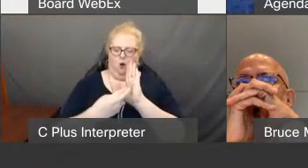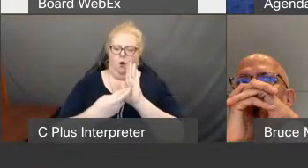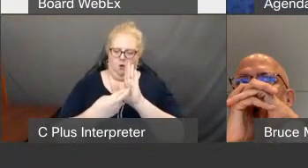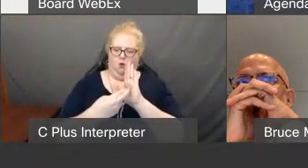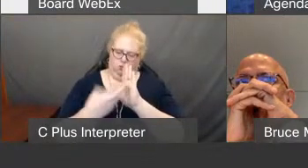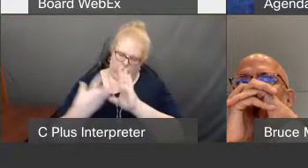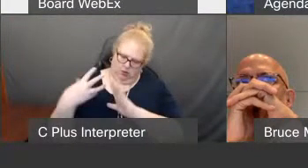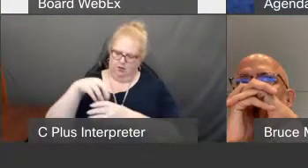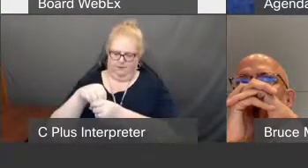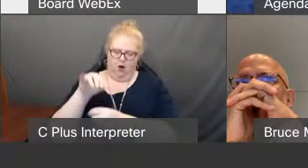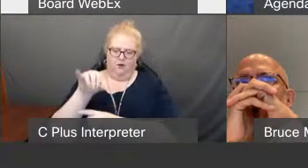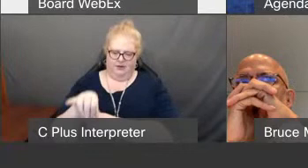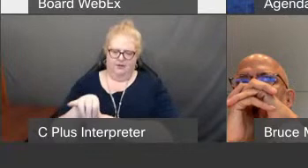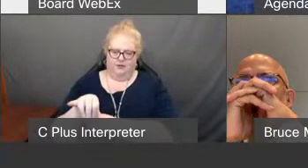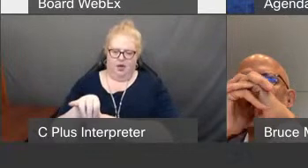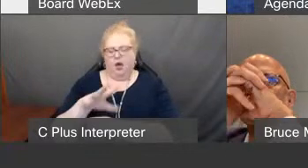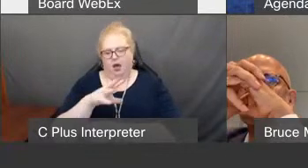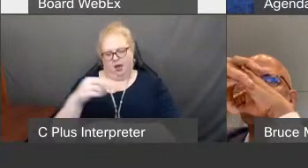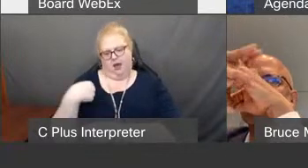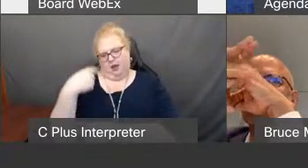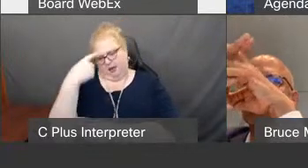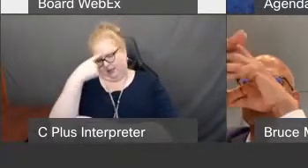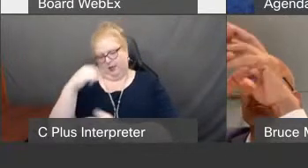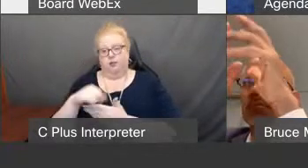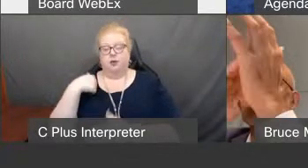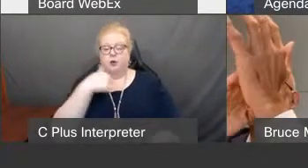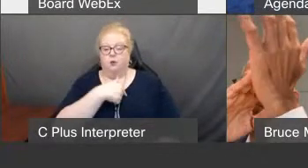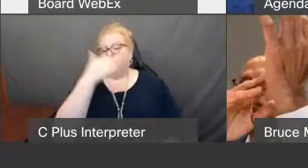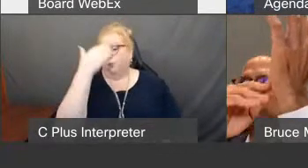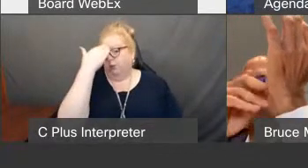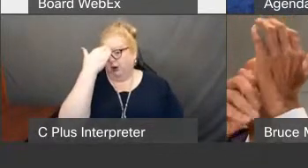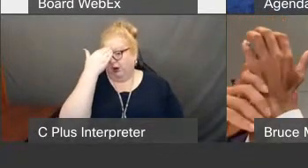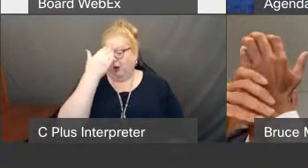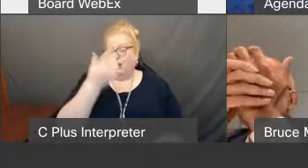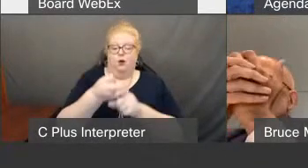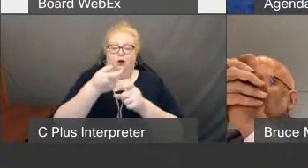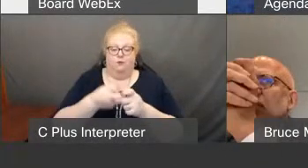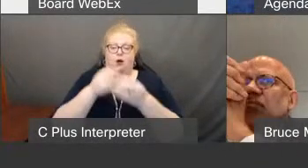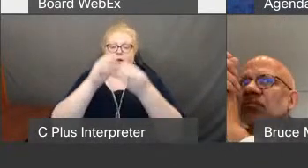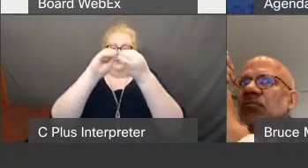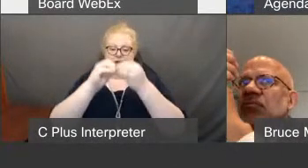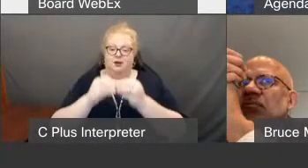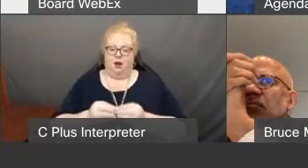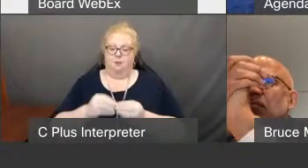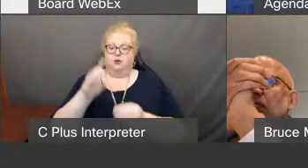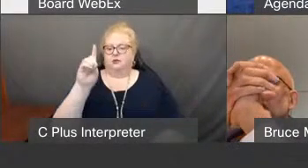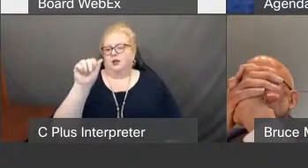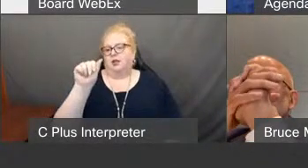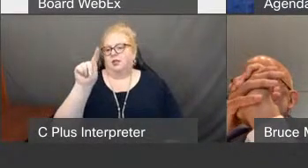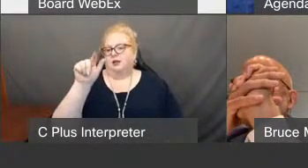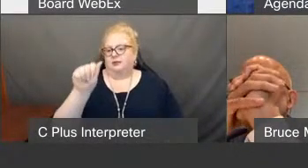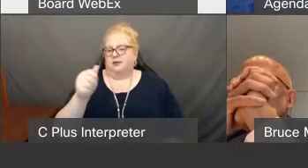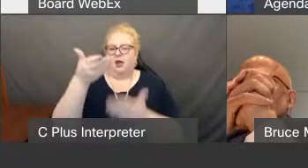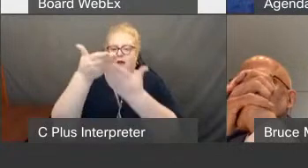And I think that we know from the data, the difference that